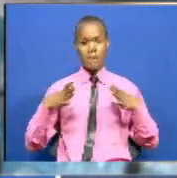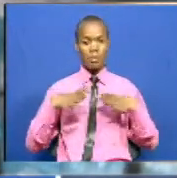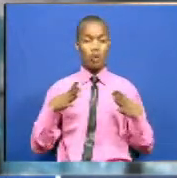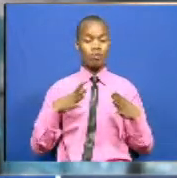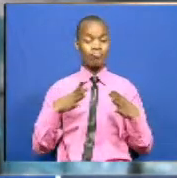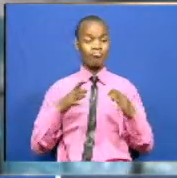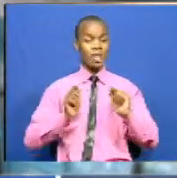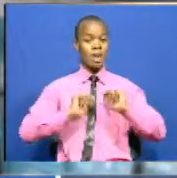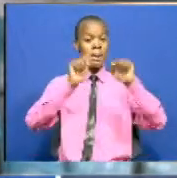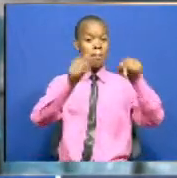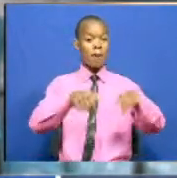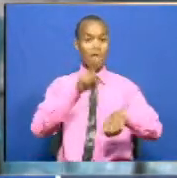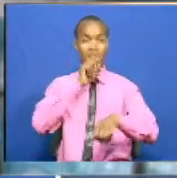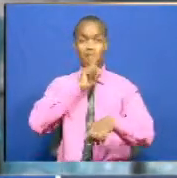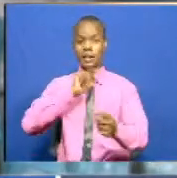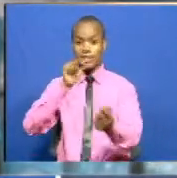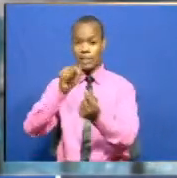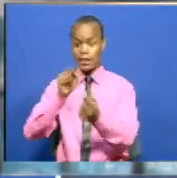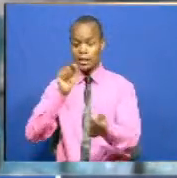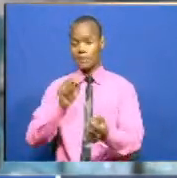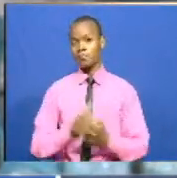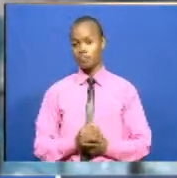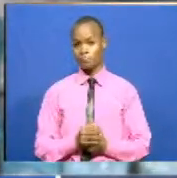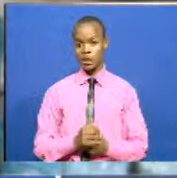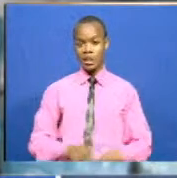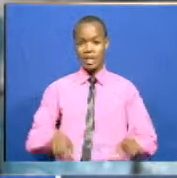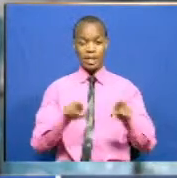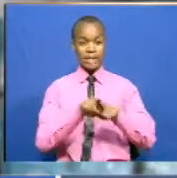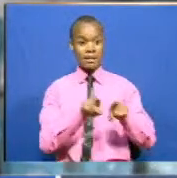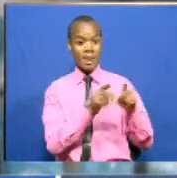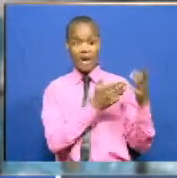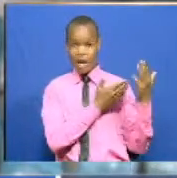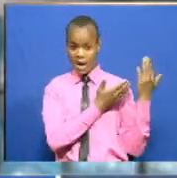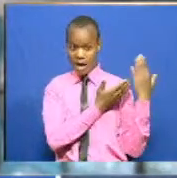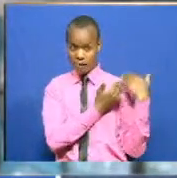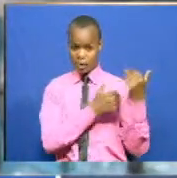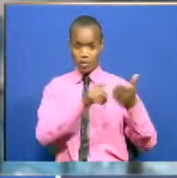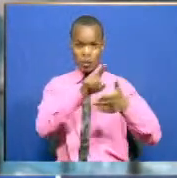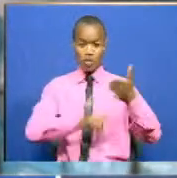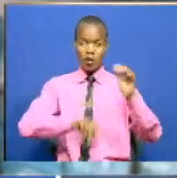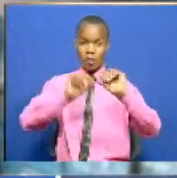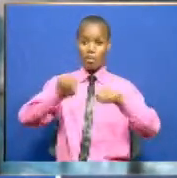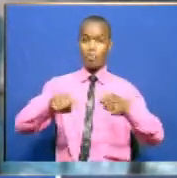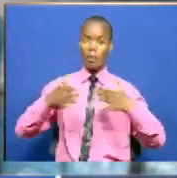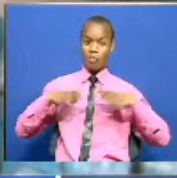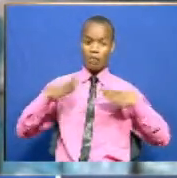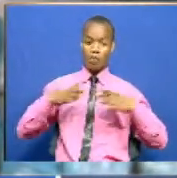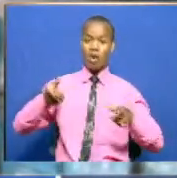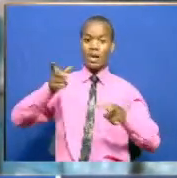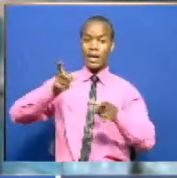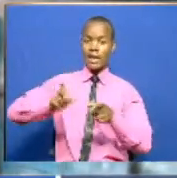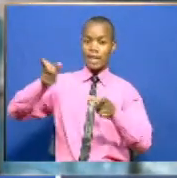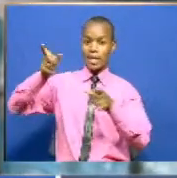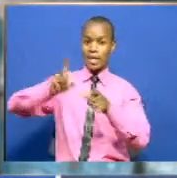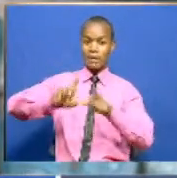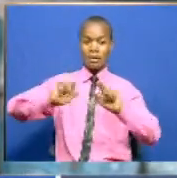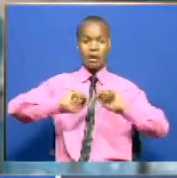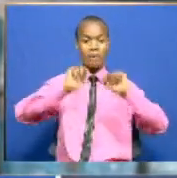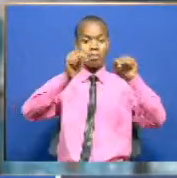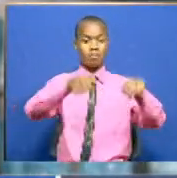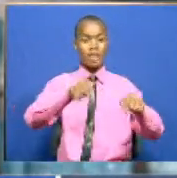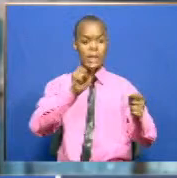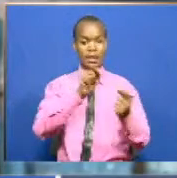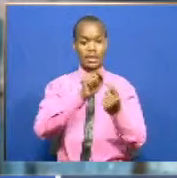up for the test, and so we are expecting an upsurge to also be experienced